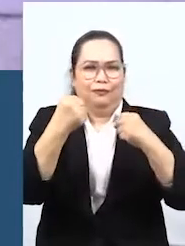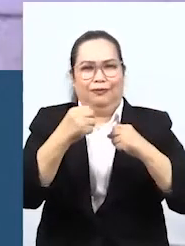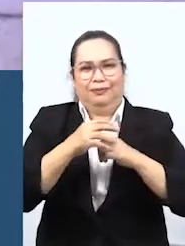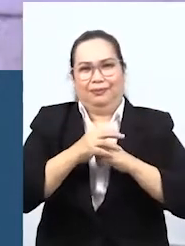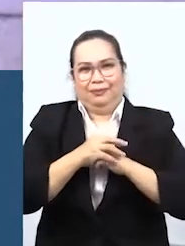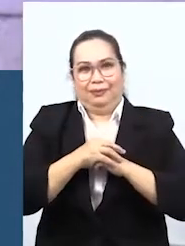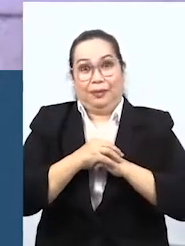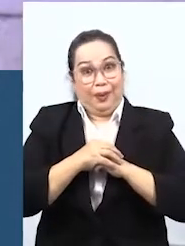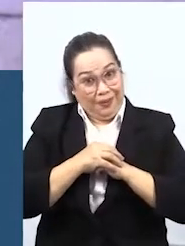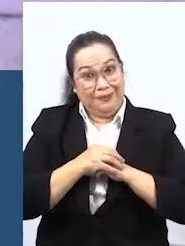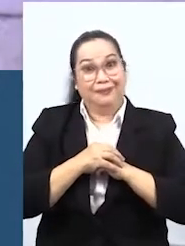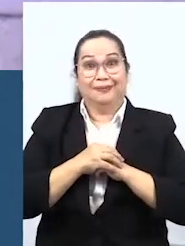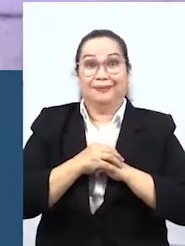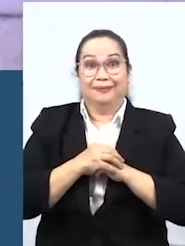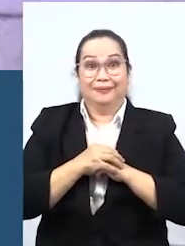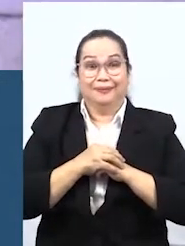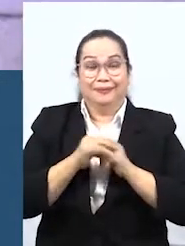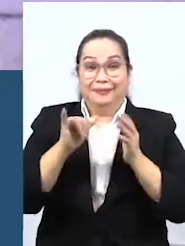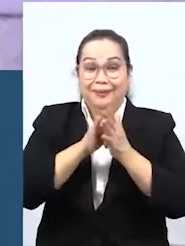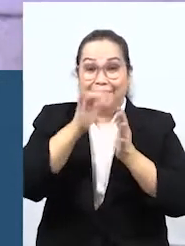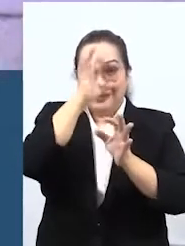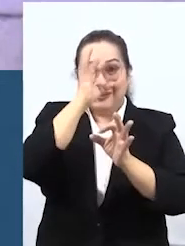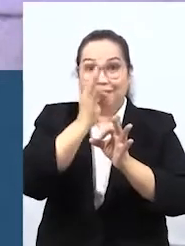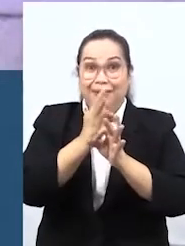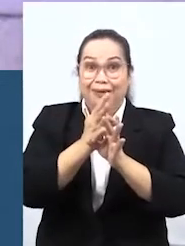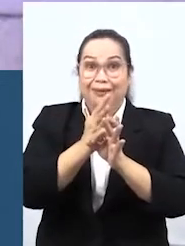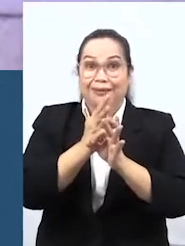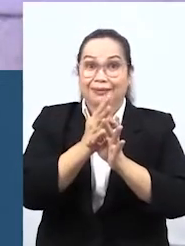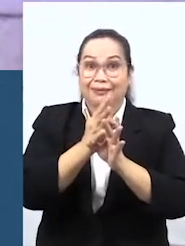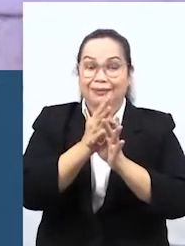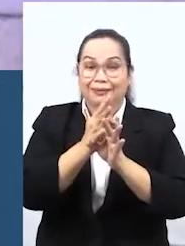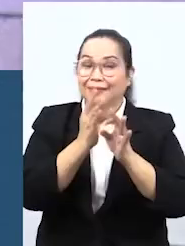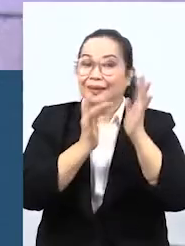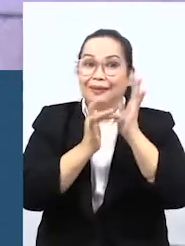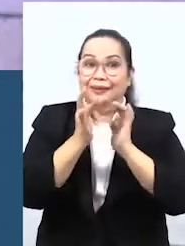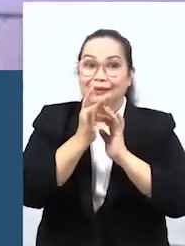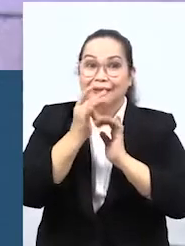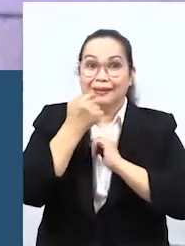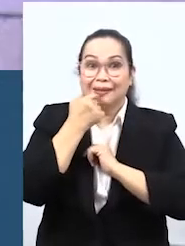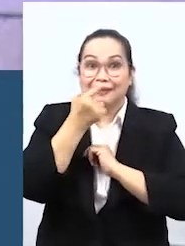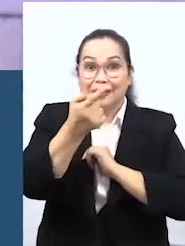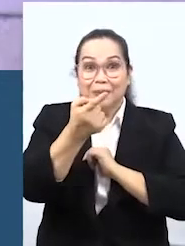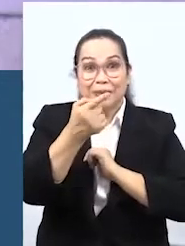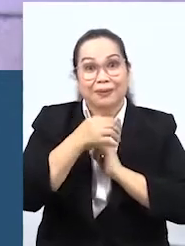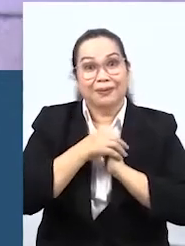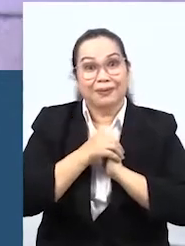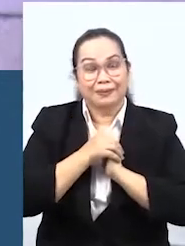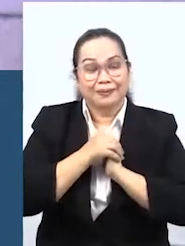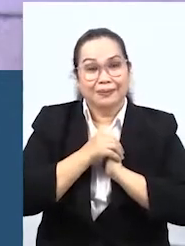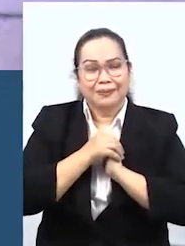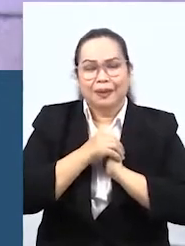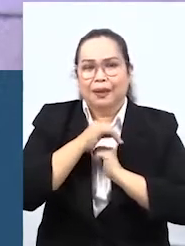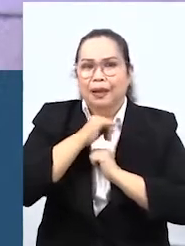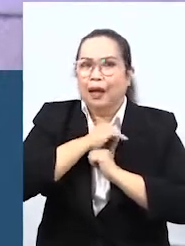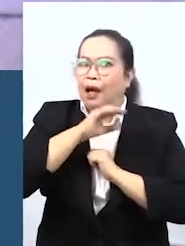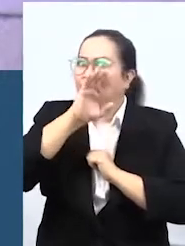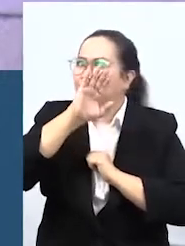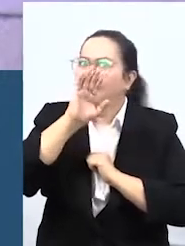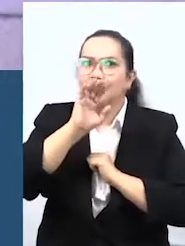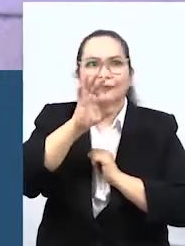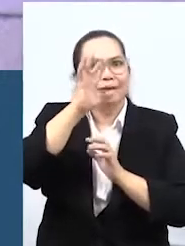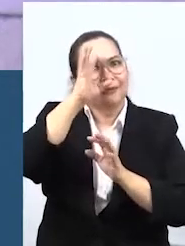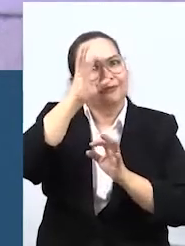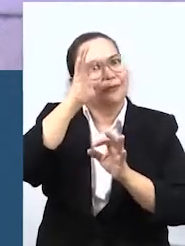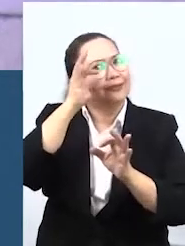ako that's Faith ha and then Jesus says Oh I have Never Seen a